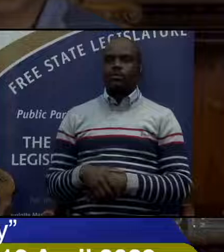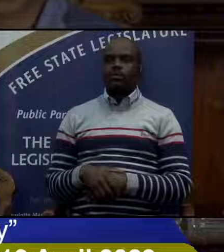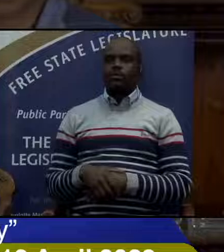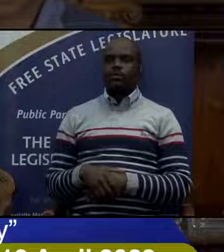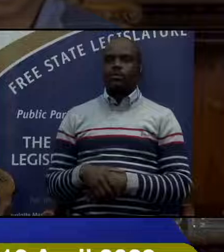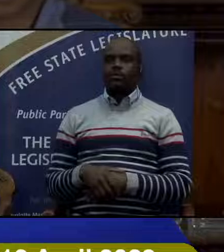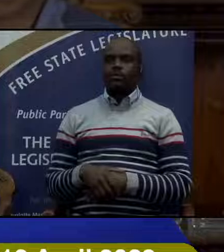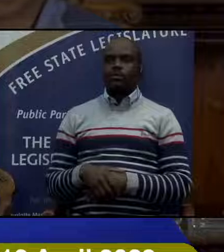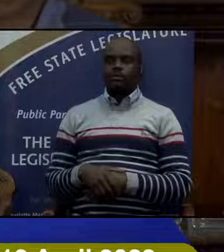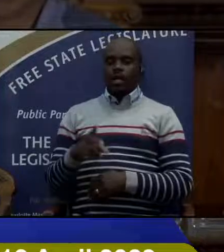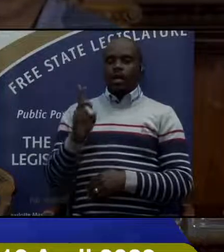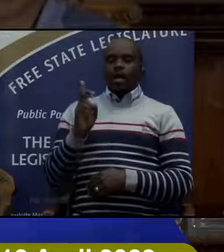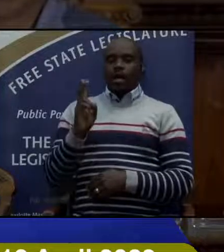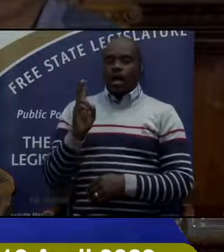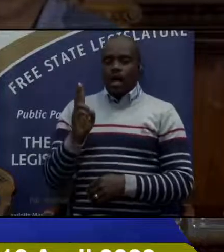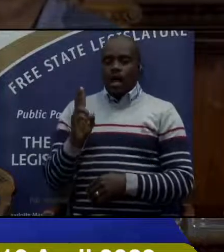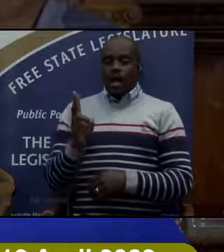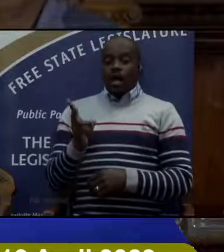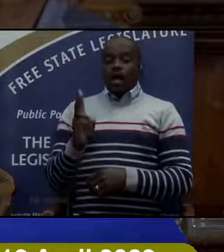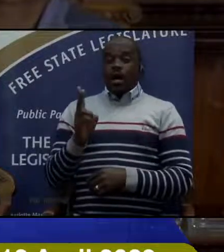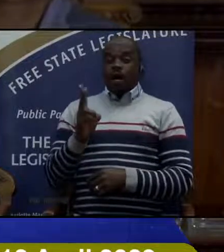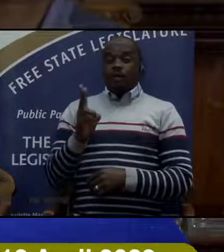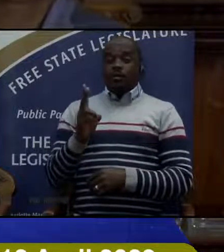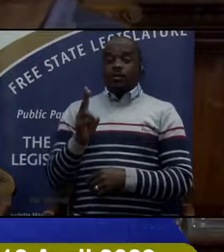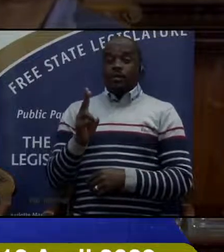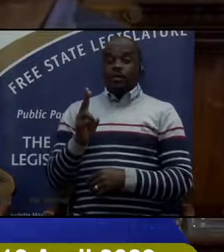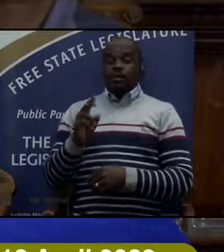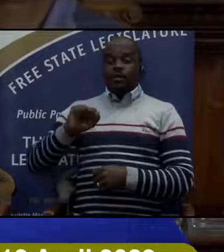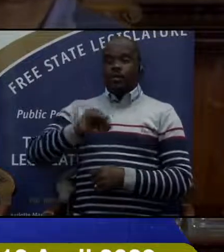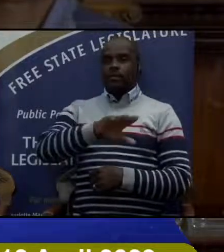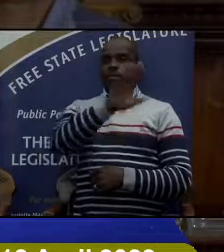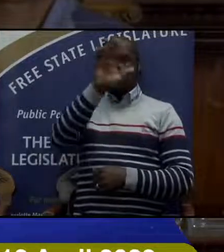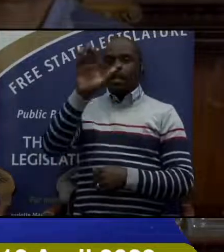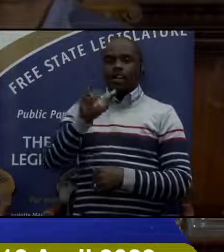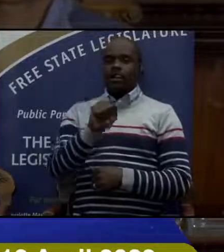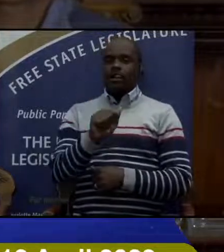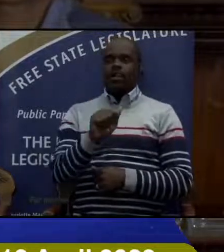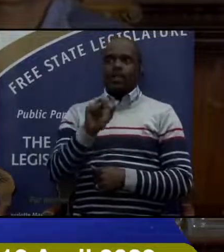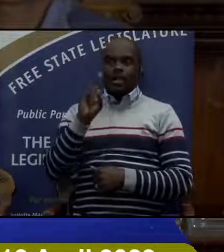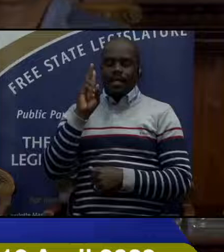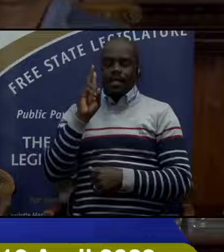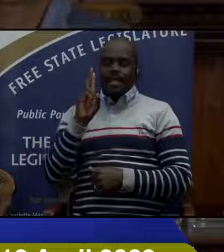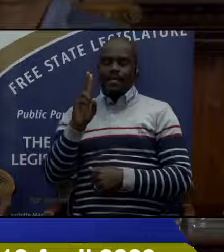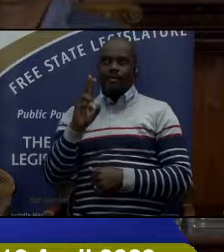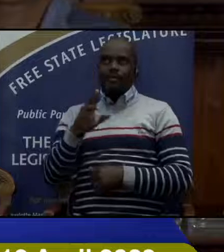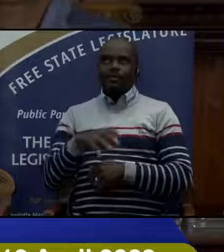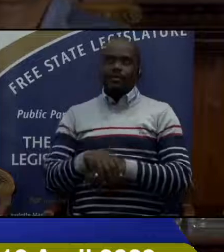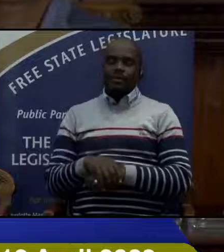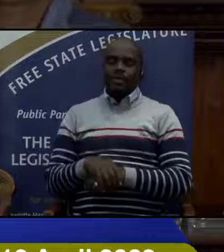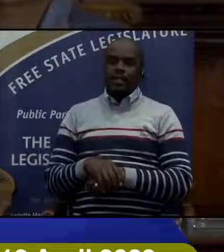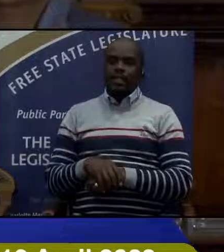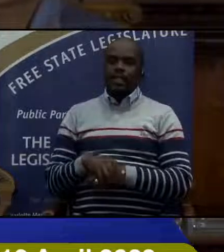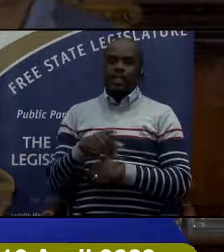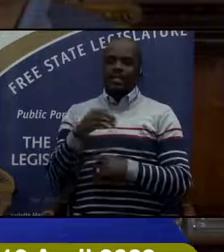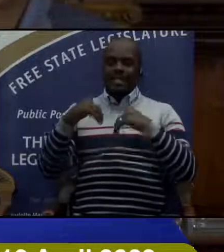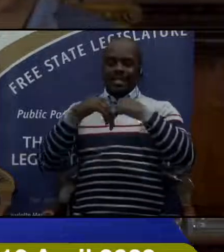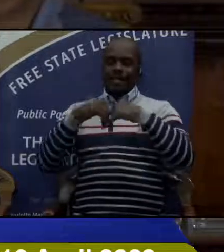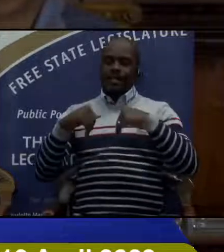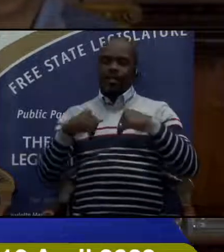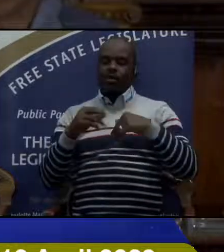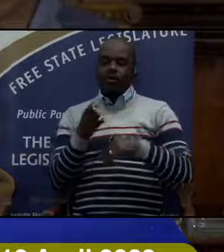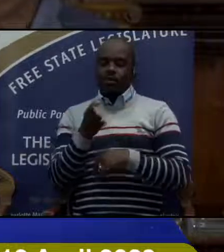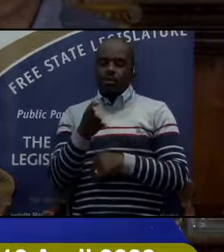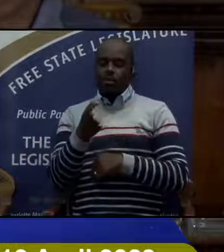as a country, we are confronted by a situation where the gap between the youth seeking employment and employment opportunity continues